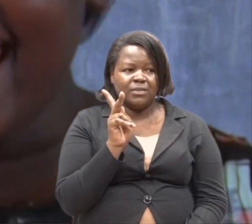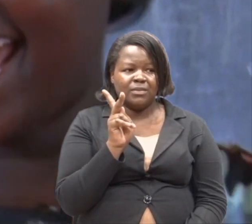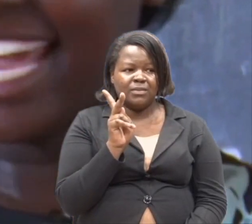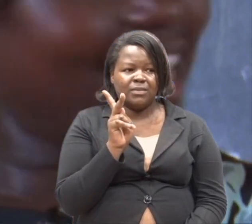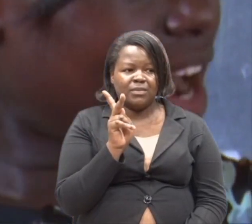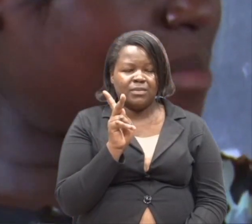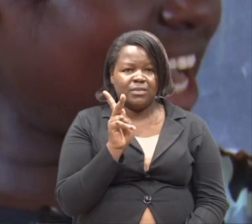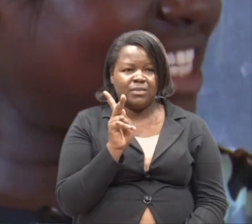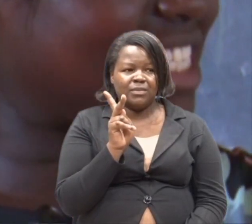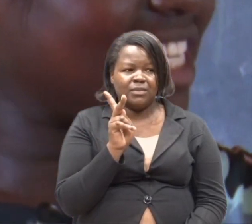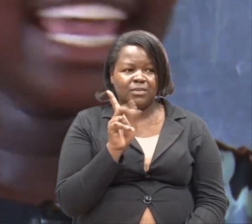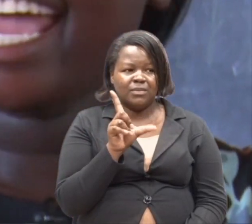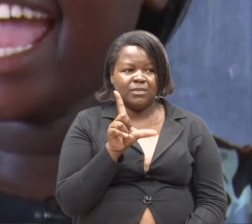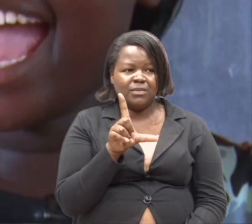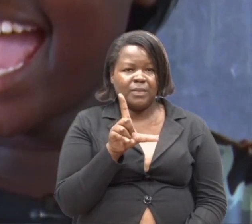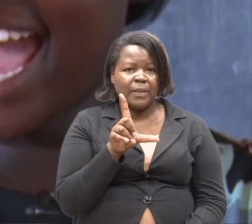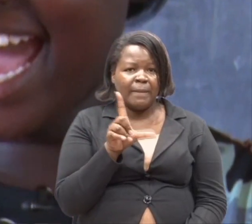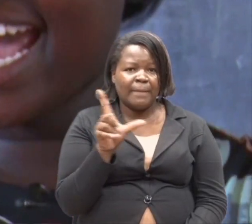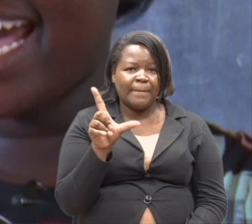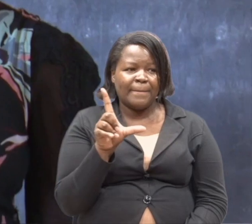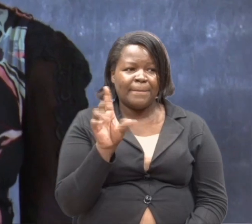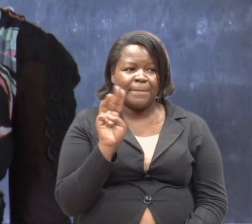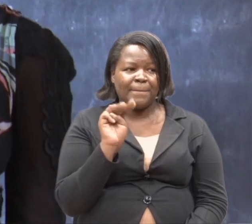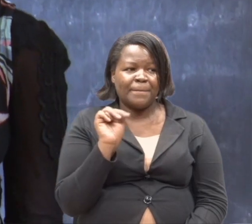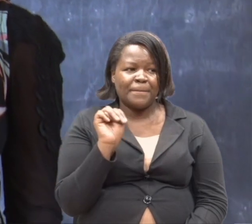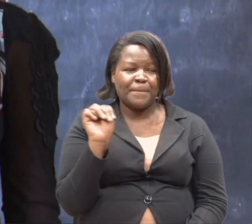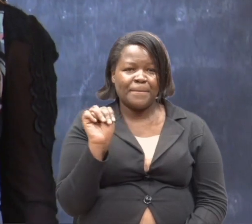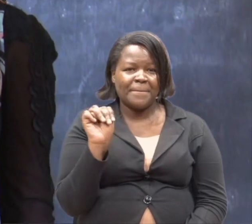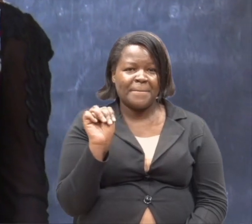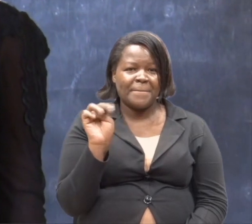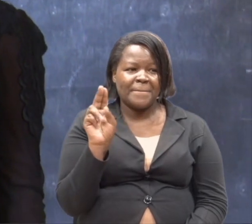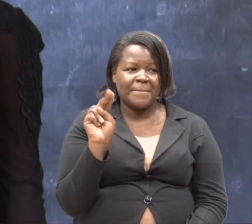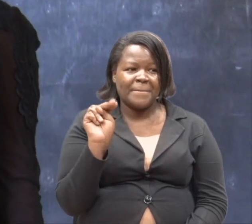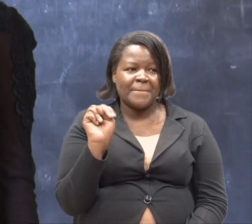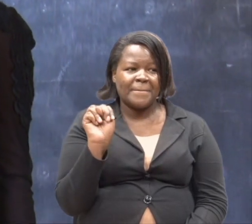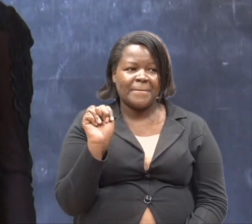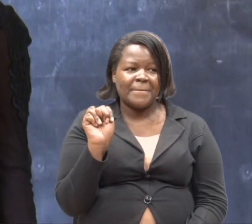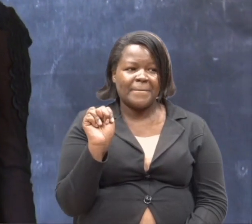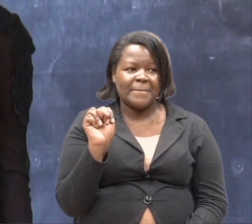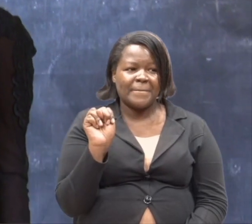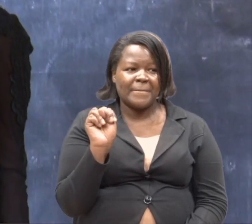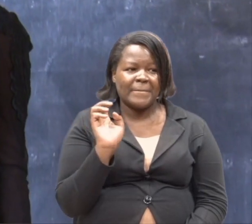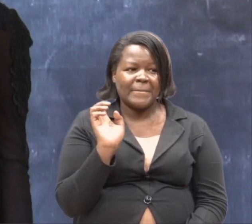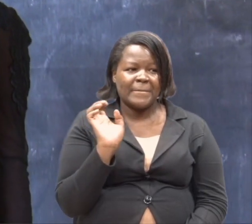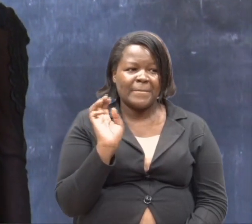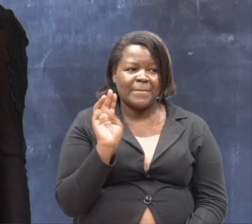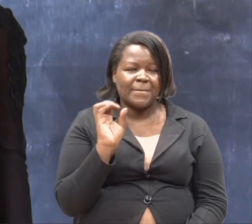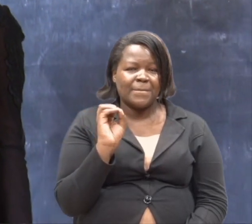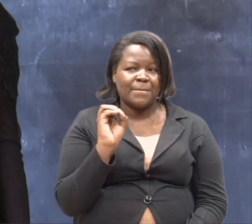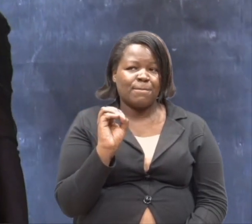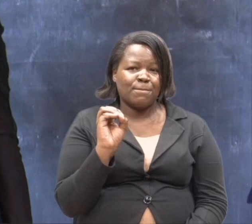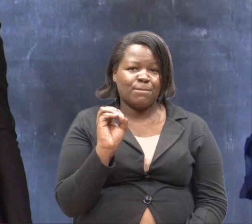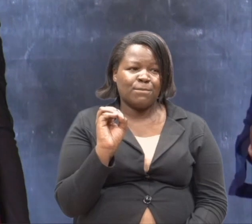K. I'm right? Yes. am. L. L. L.-huh. L. Uh